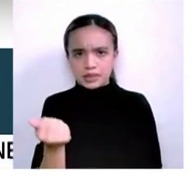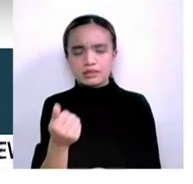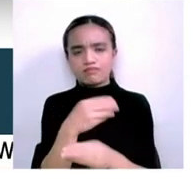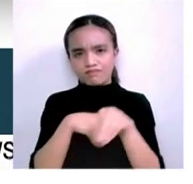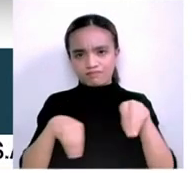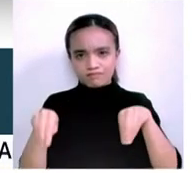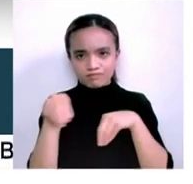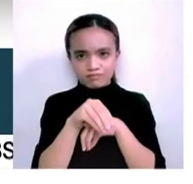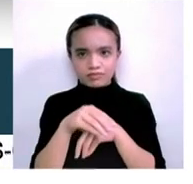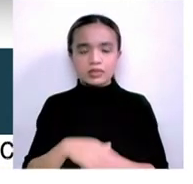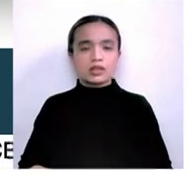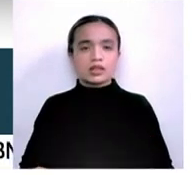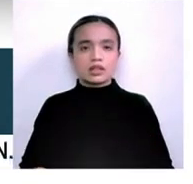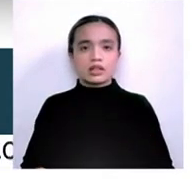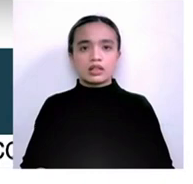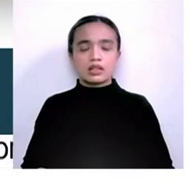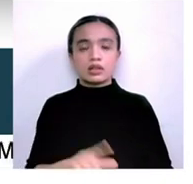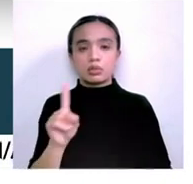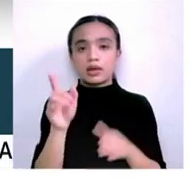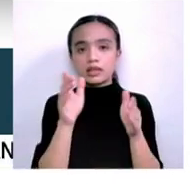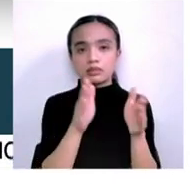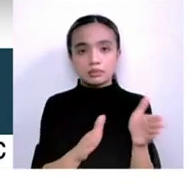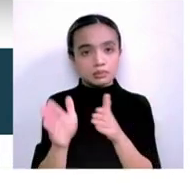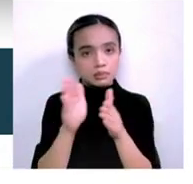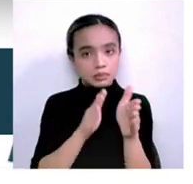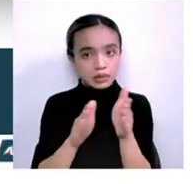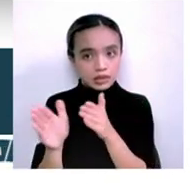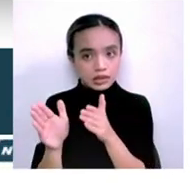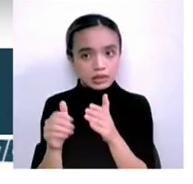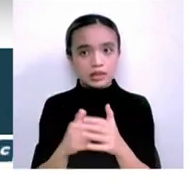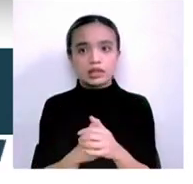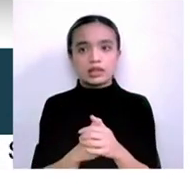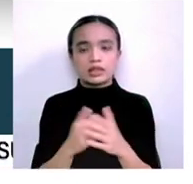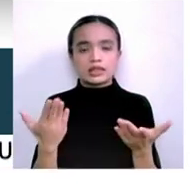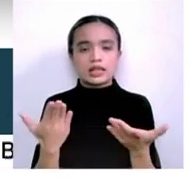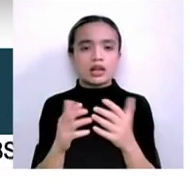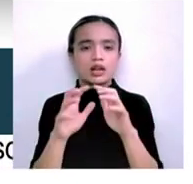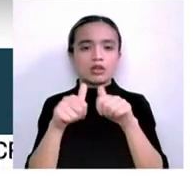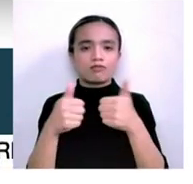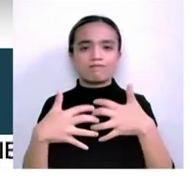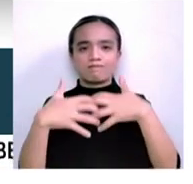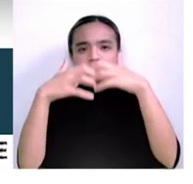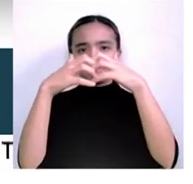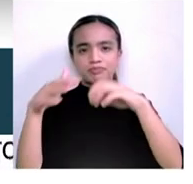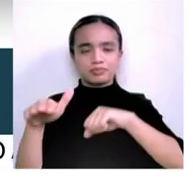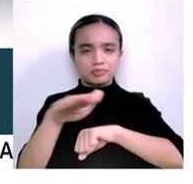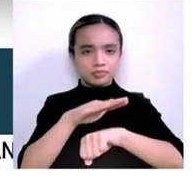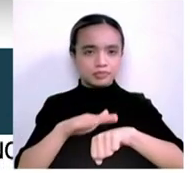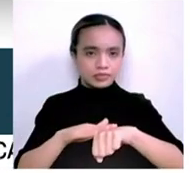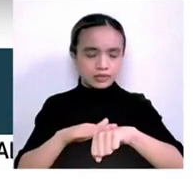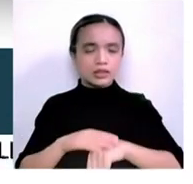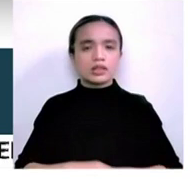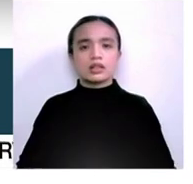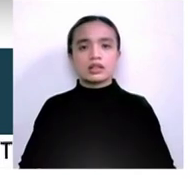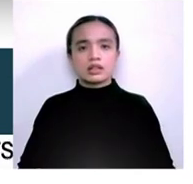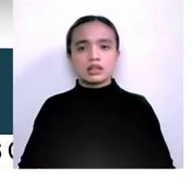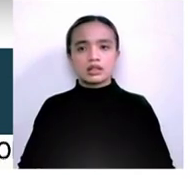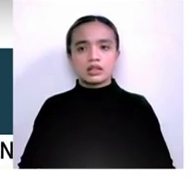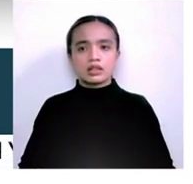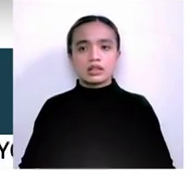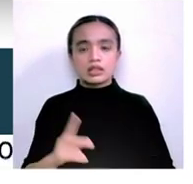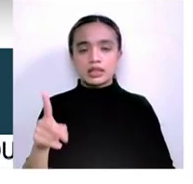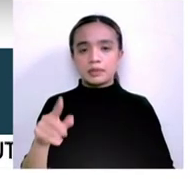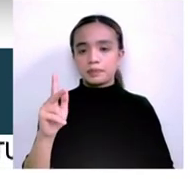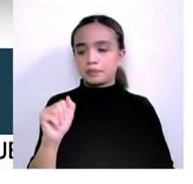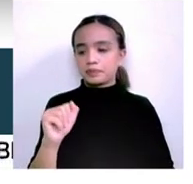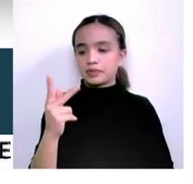meanwhile, sees Duterte Carpio's plan to be a big boost in nation building. Akbayan Party List begs to differ. It